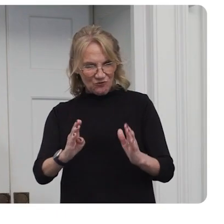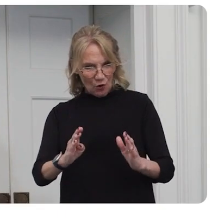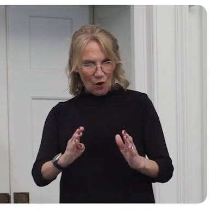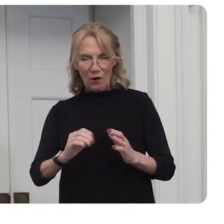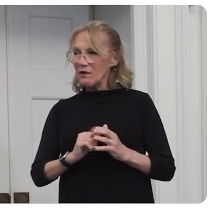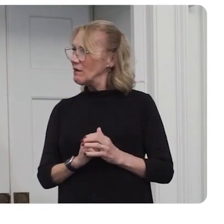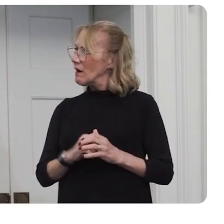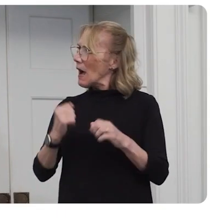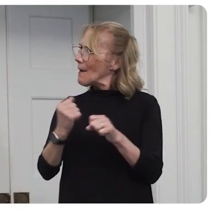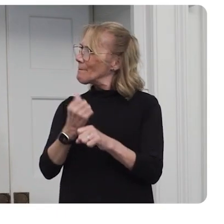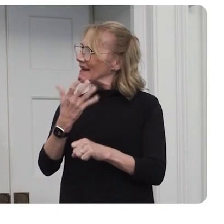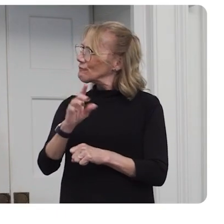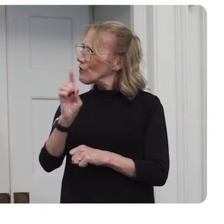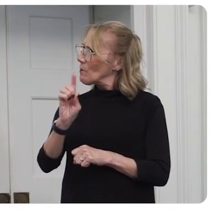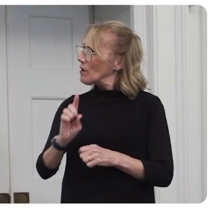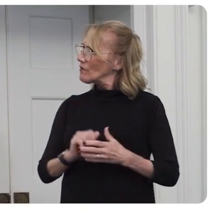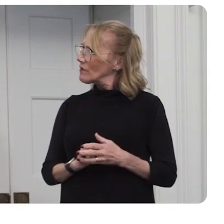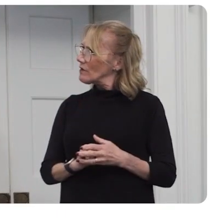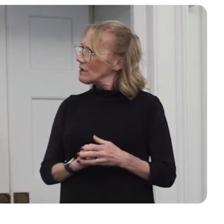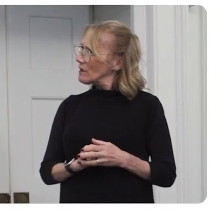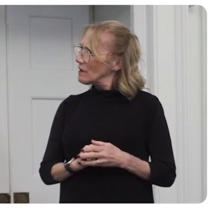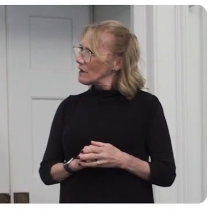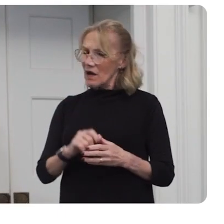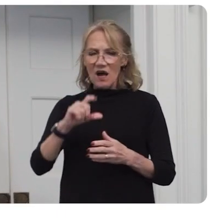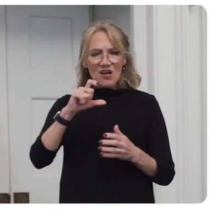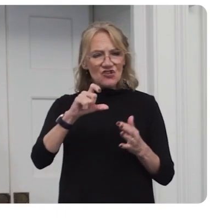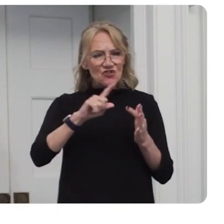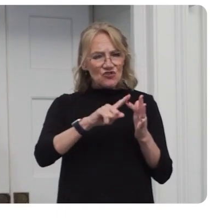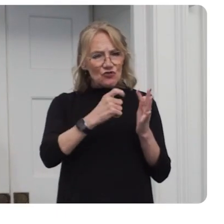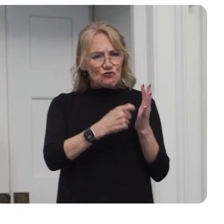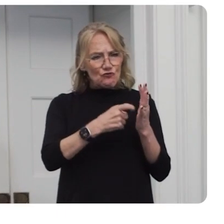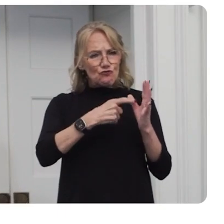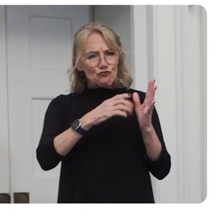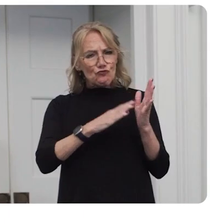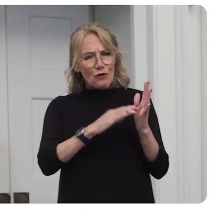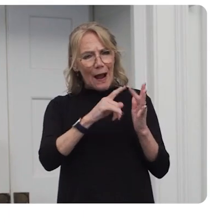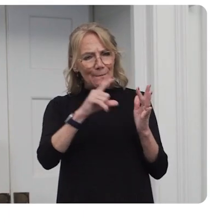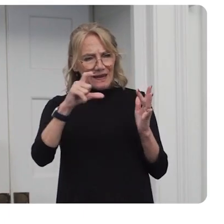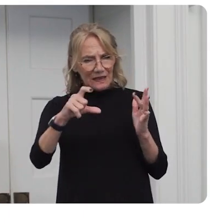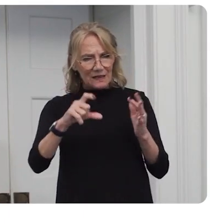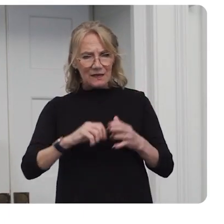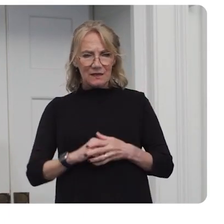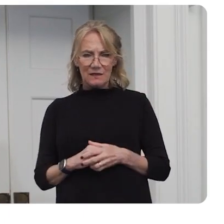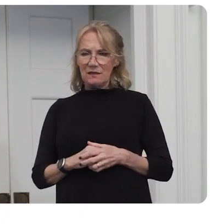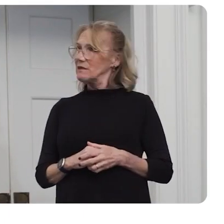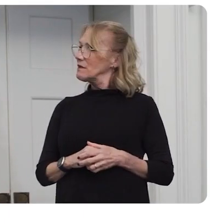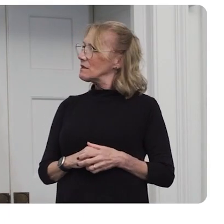sculptural. Is it a ceramic? Yeah, what's it made of? Clay. Ceramic. Wow.